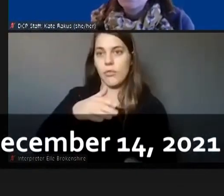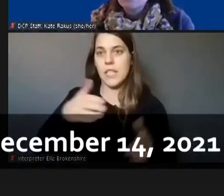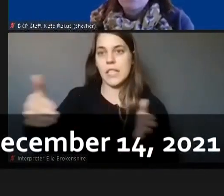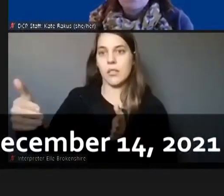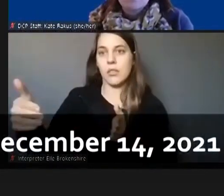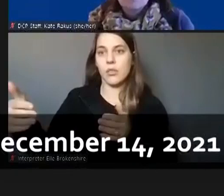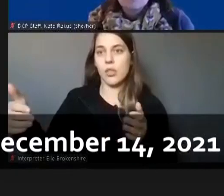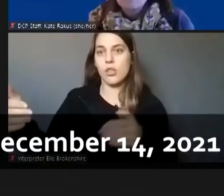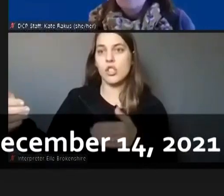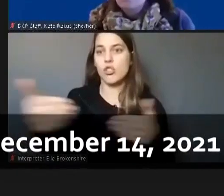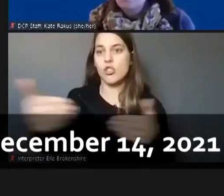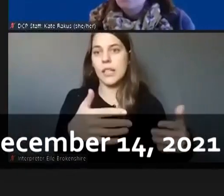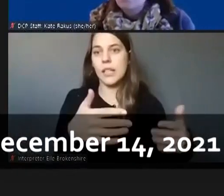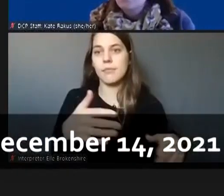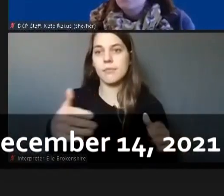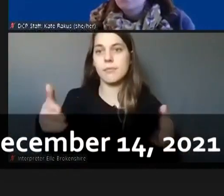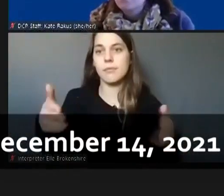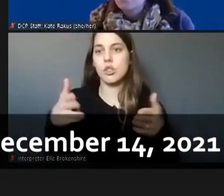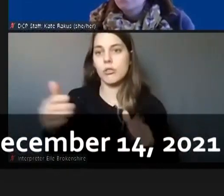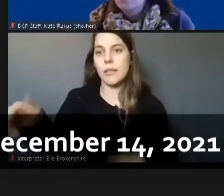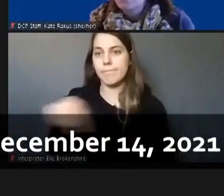slide.